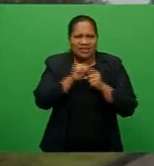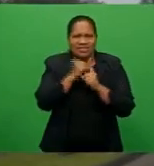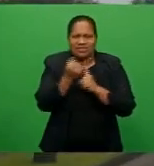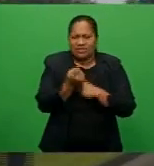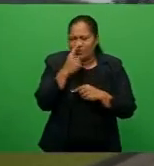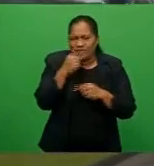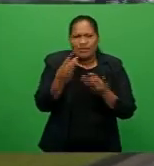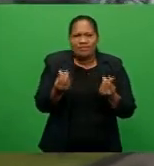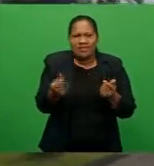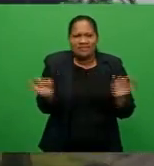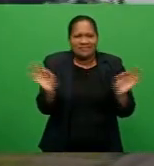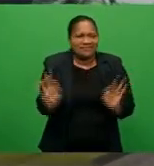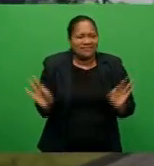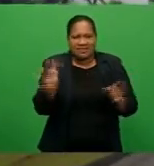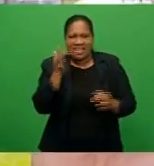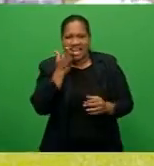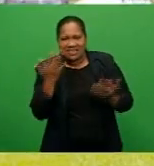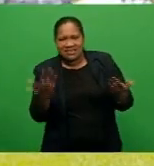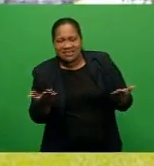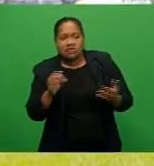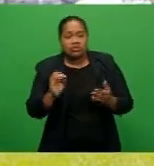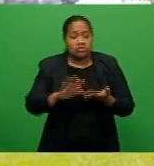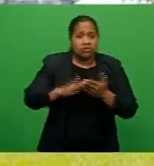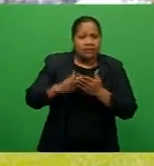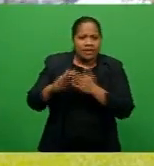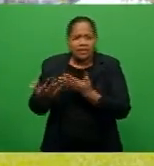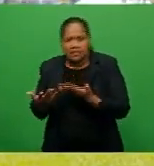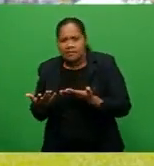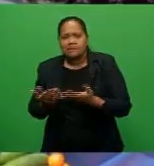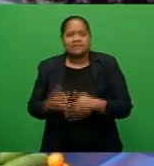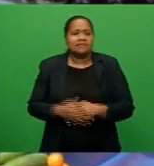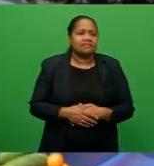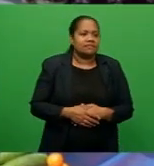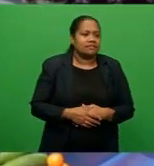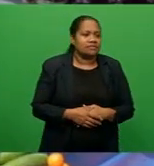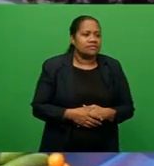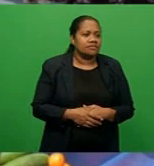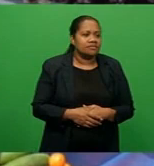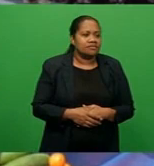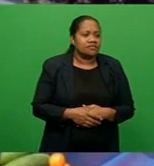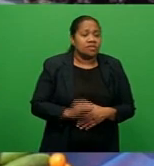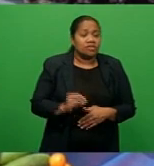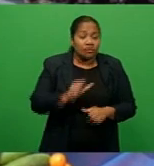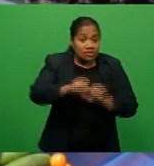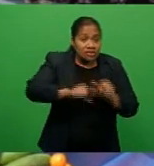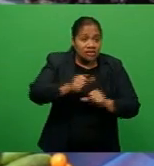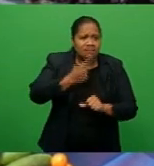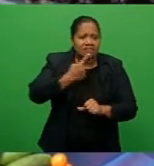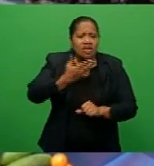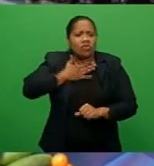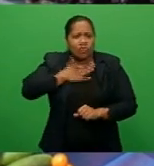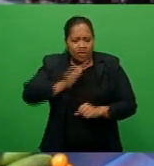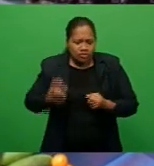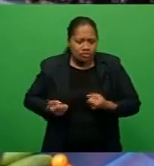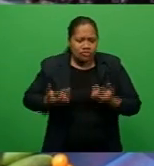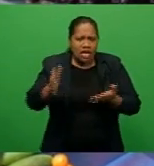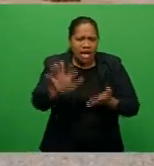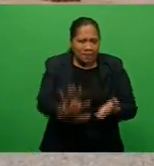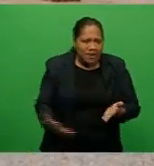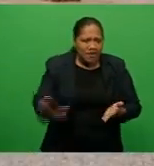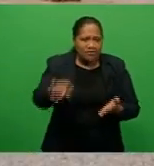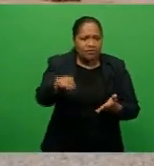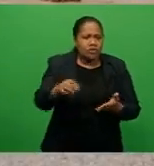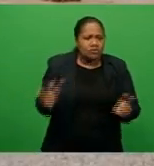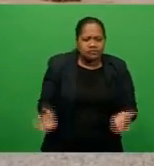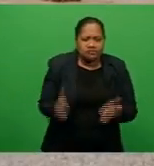money, so the sales within the communities has dropped drastically. The association says they also want to provide a platform to enhance